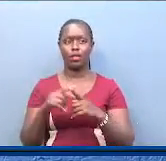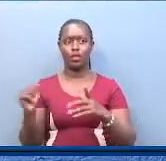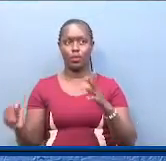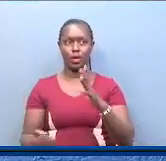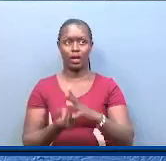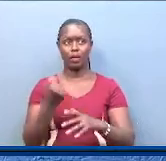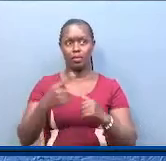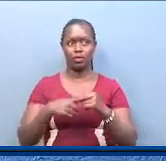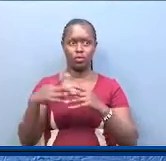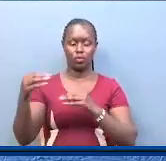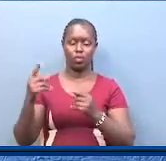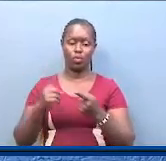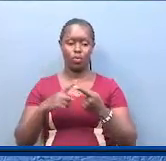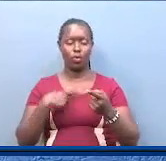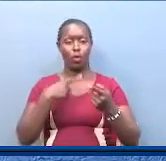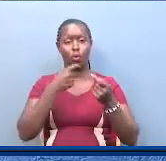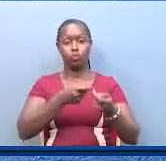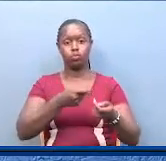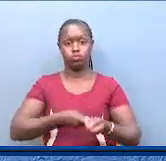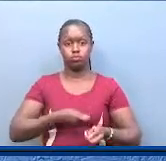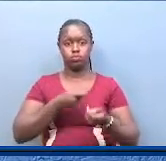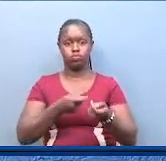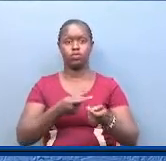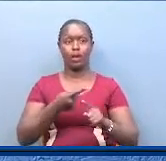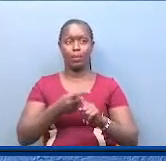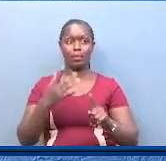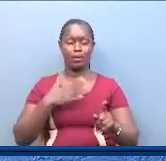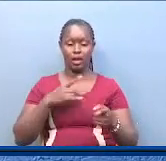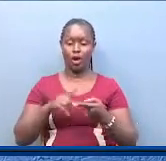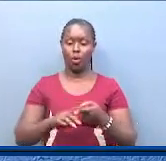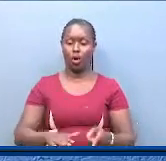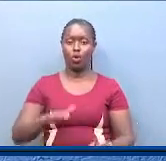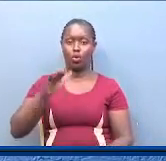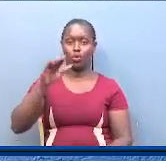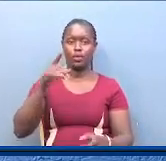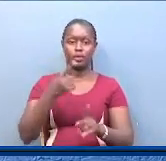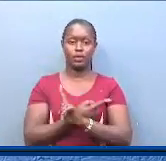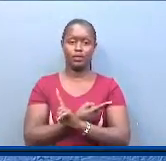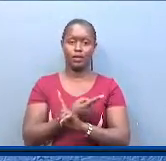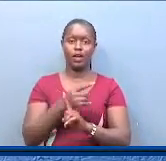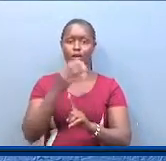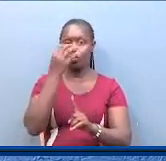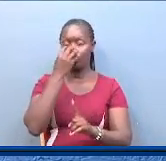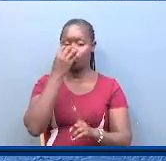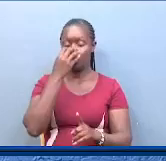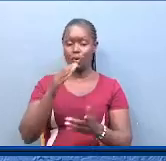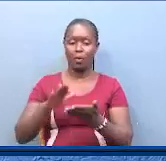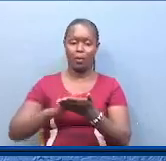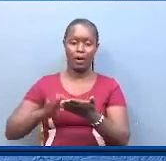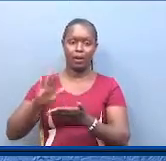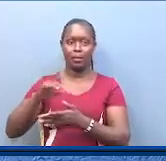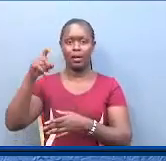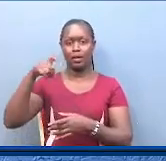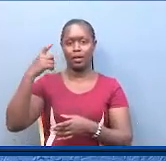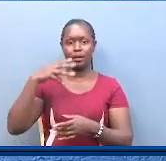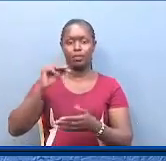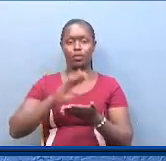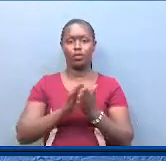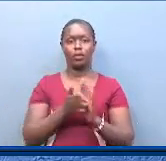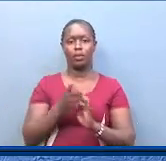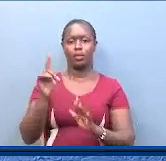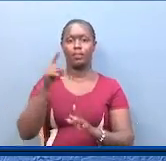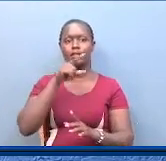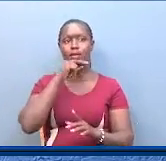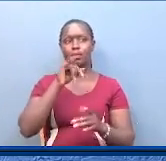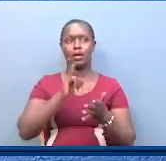6 in the morning to go to the shamba. You understand? Our raising is different. William Ruto's background required him to be the first bird